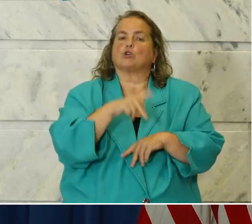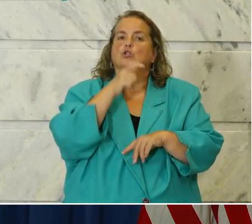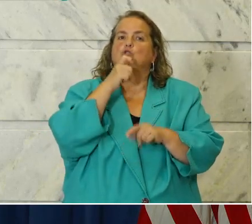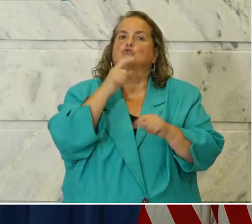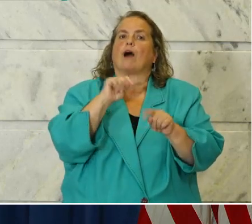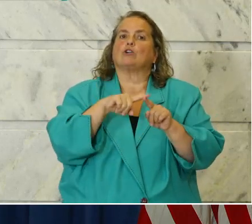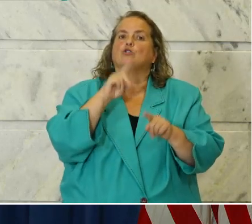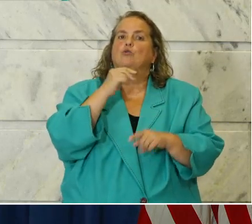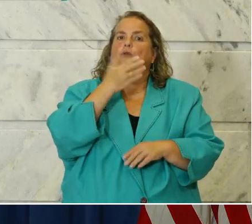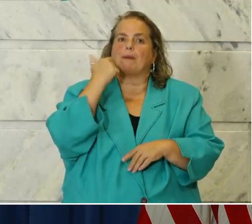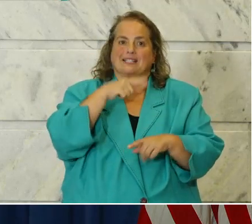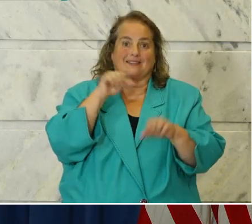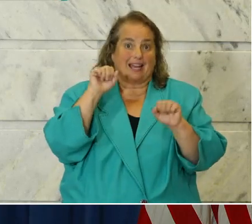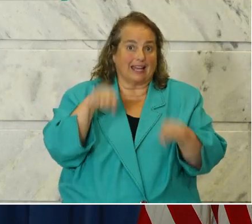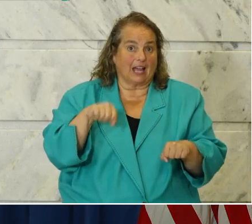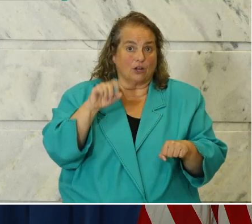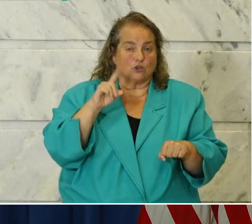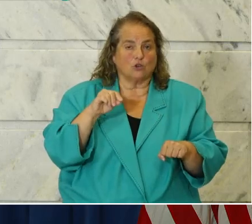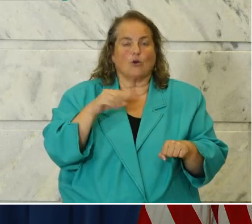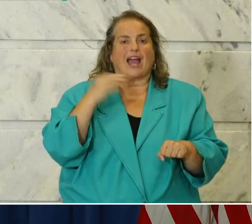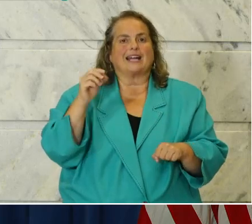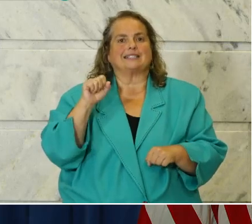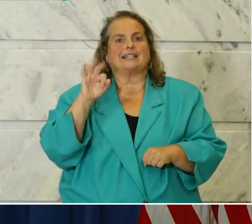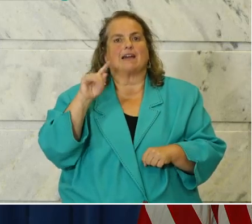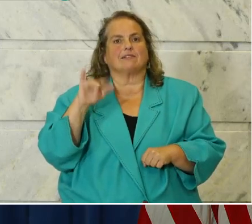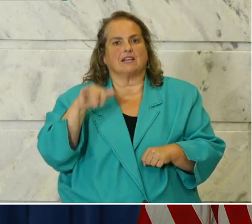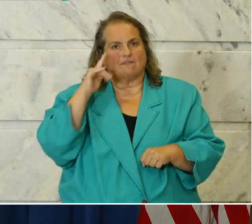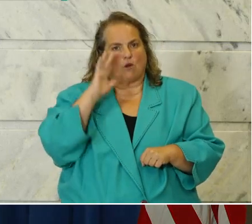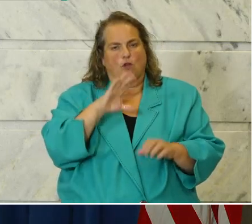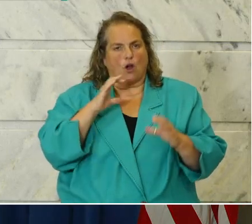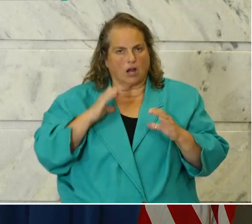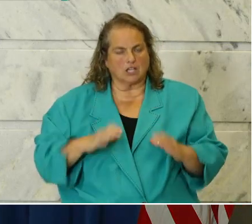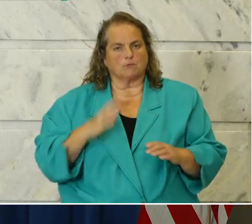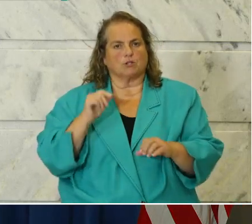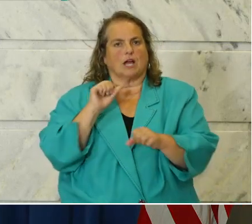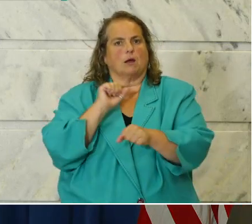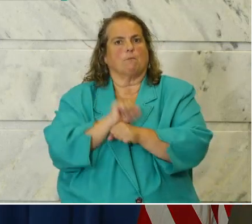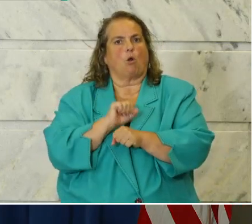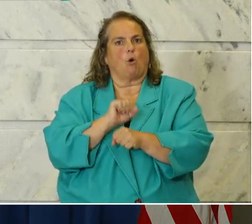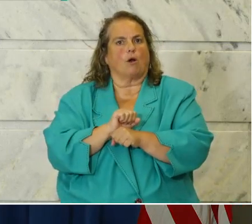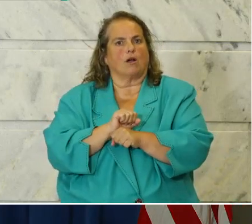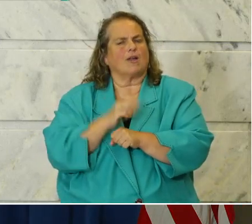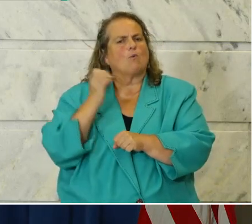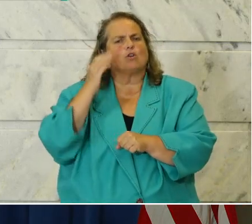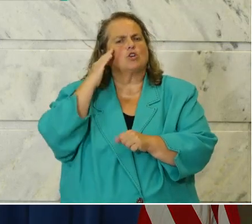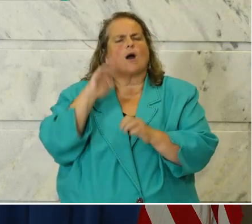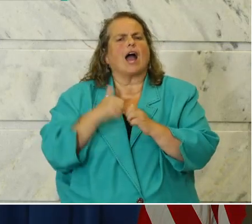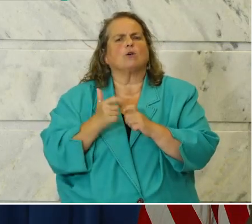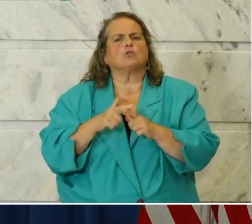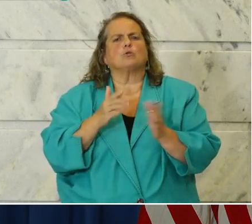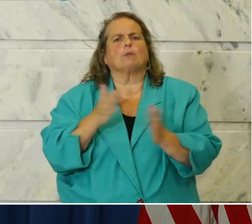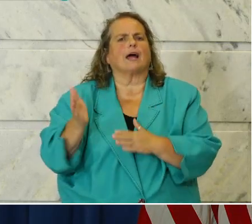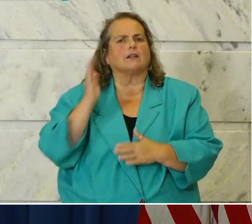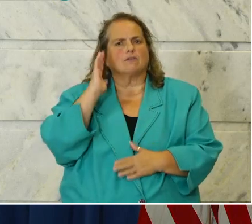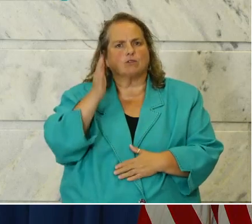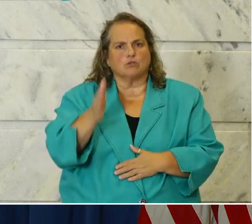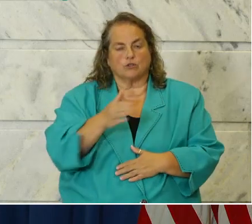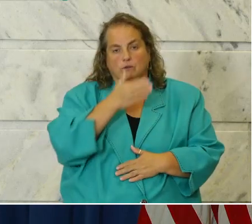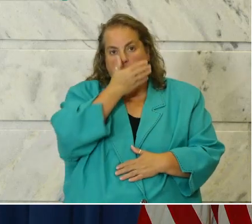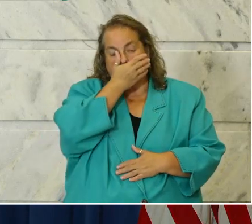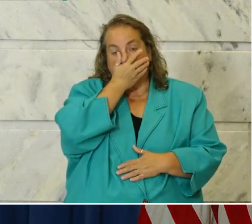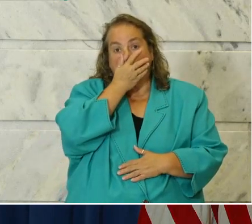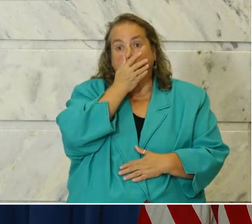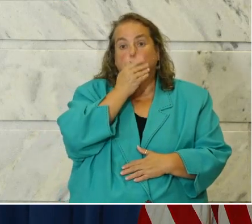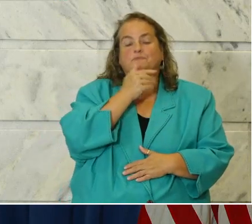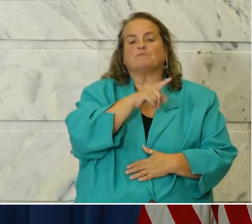and the best that they can provide safety for their customers and their employees? They just want to know how to plan for going down the road.